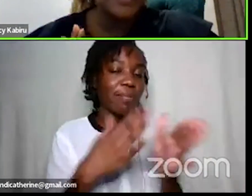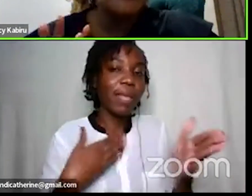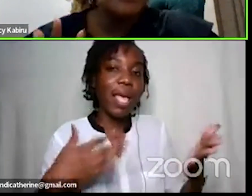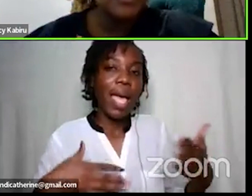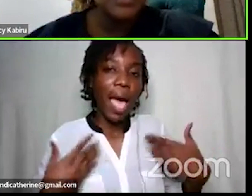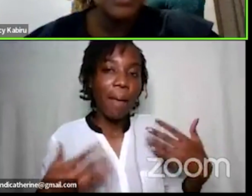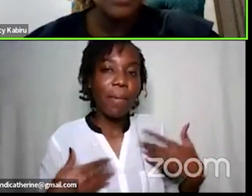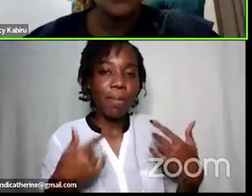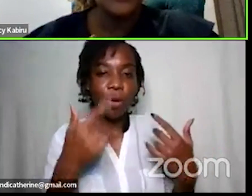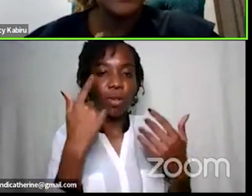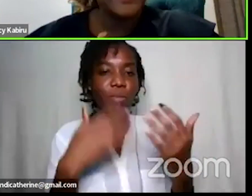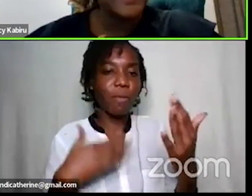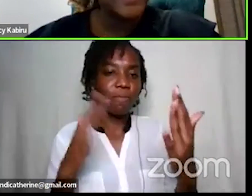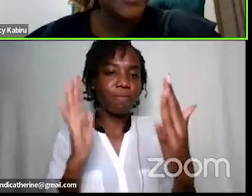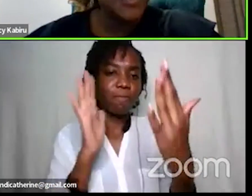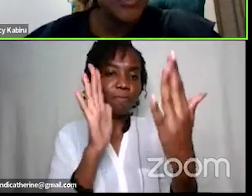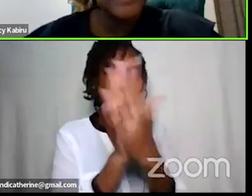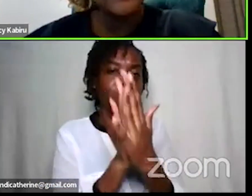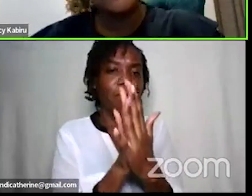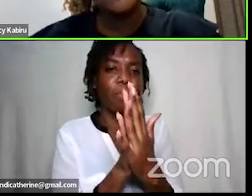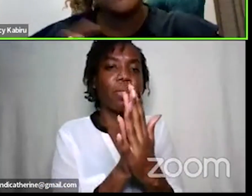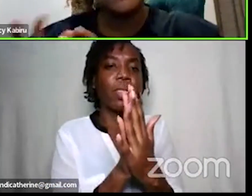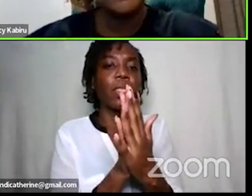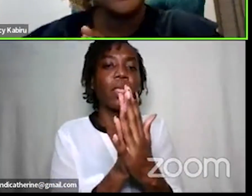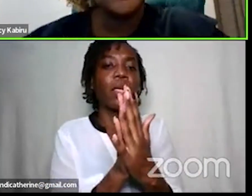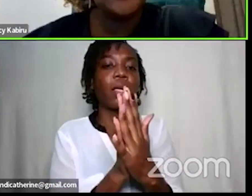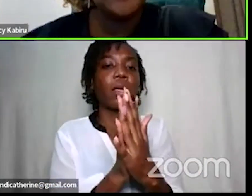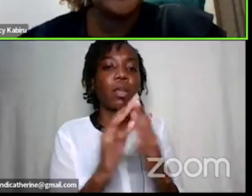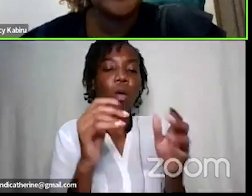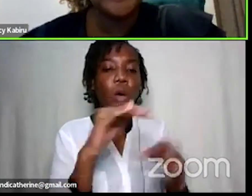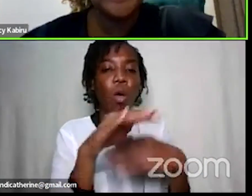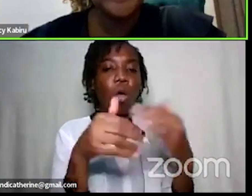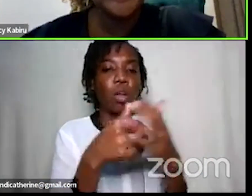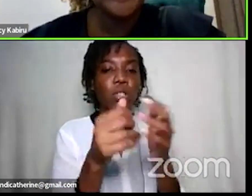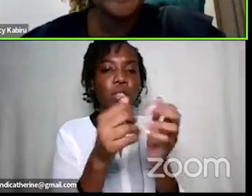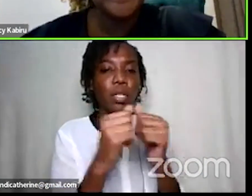impacted everybody with the knowledge.